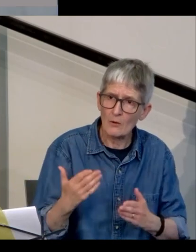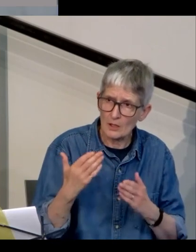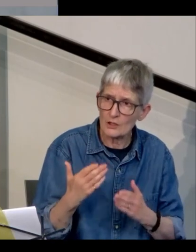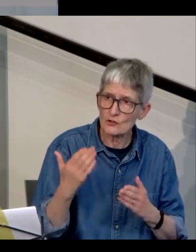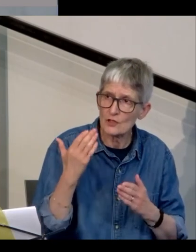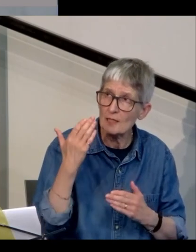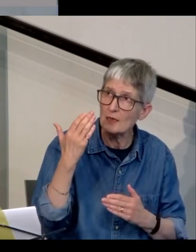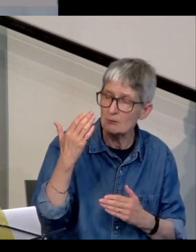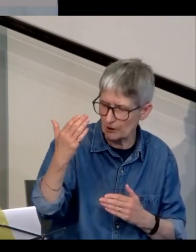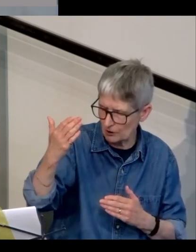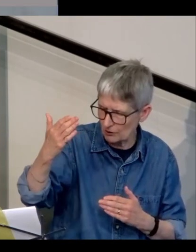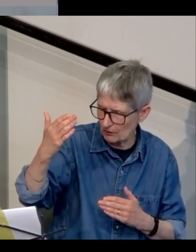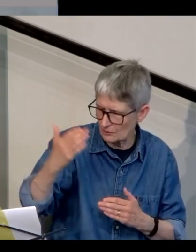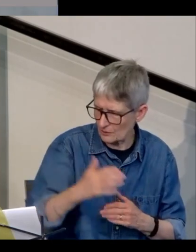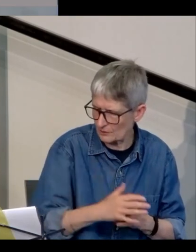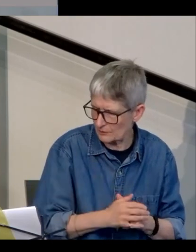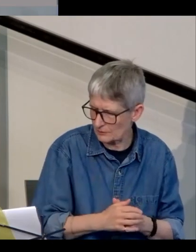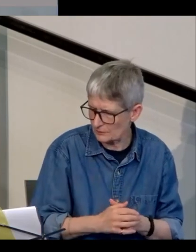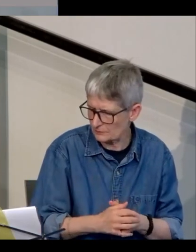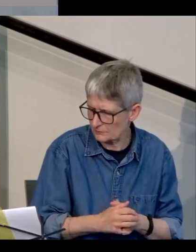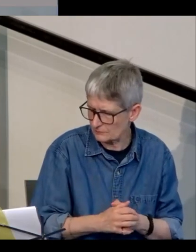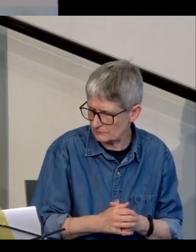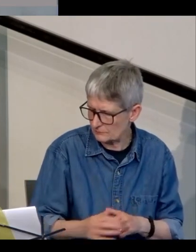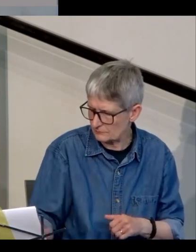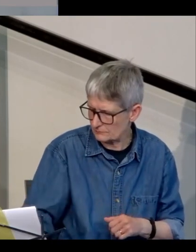I worship you.